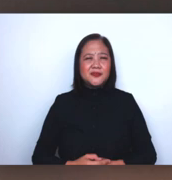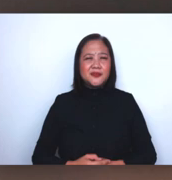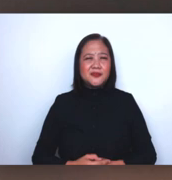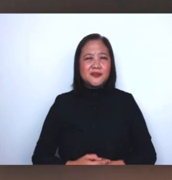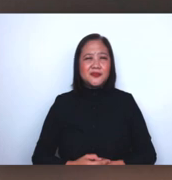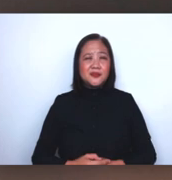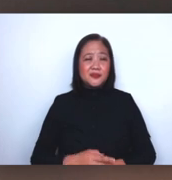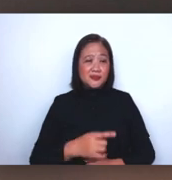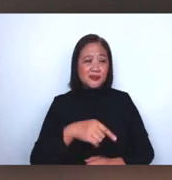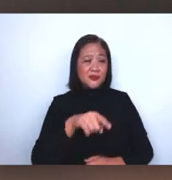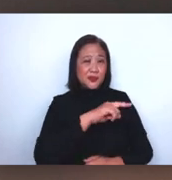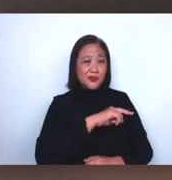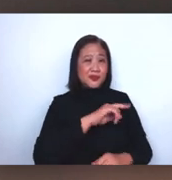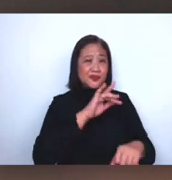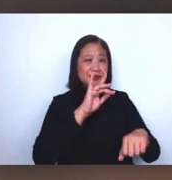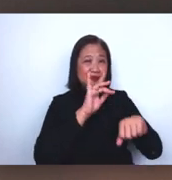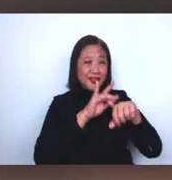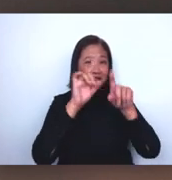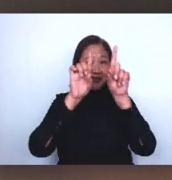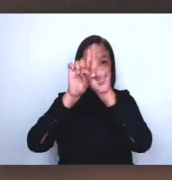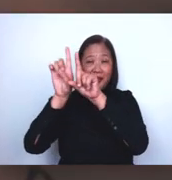You will touch them, darling.